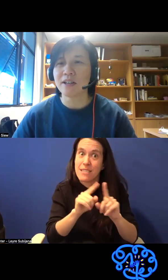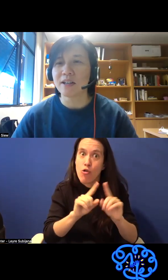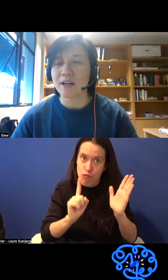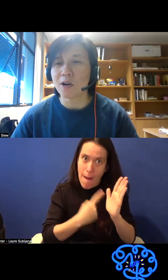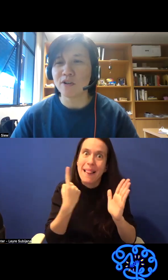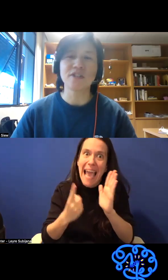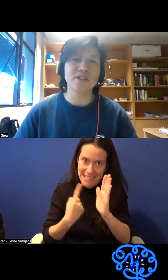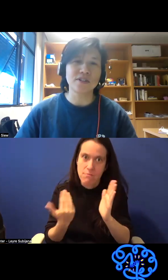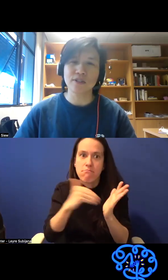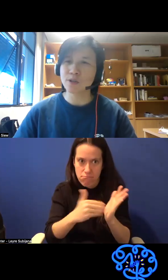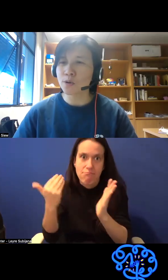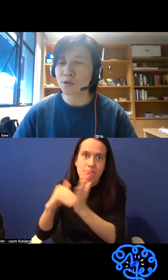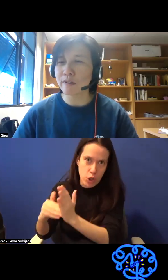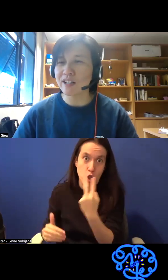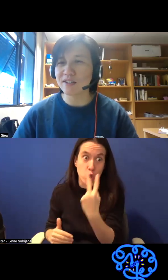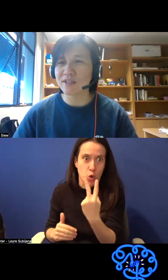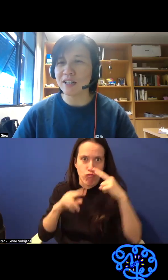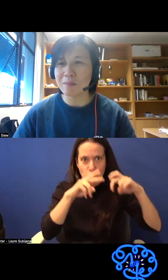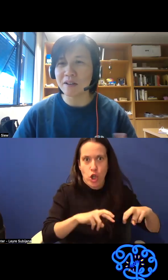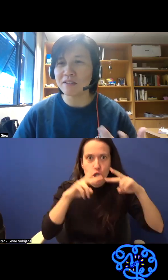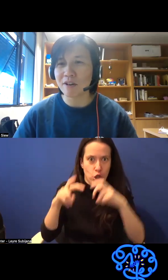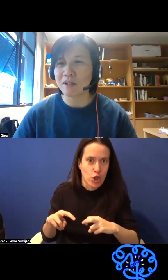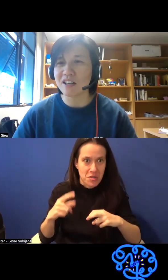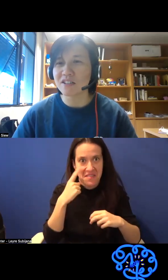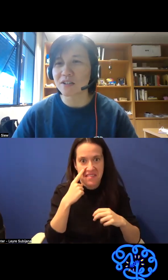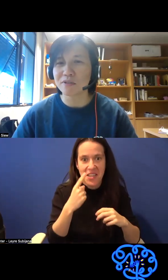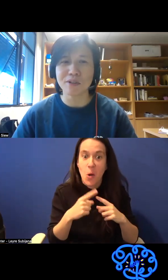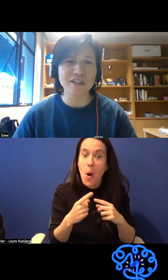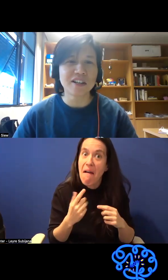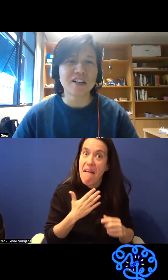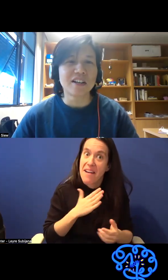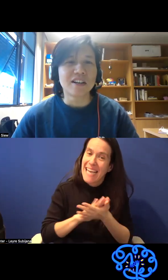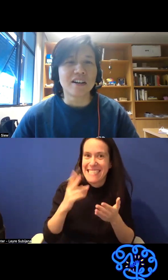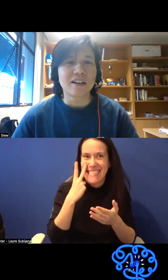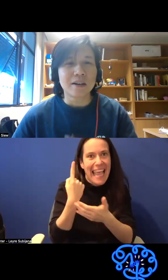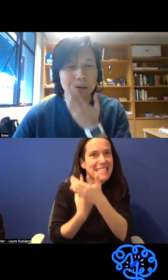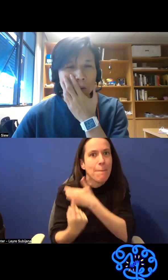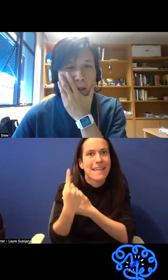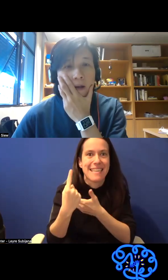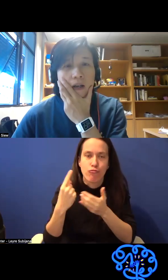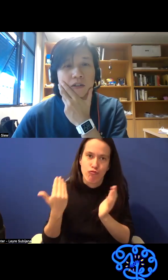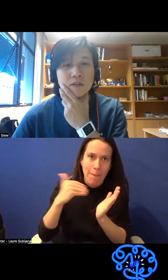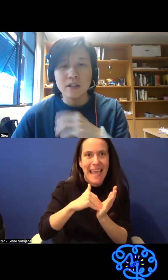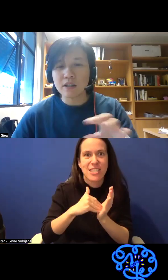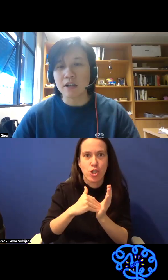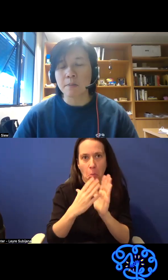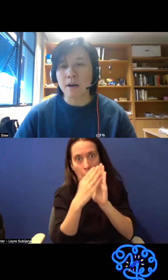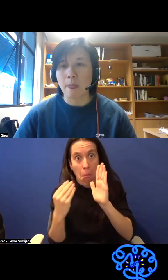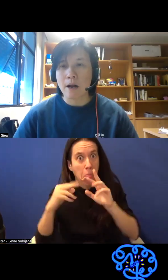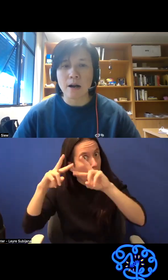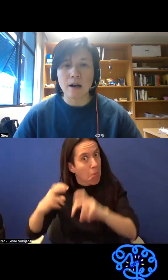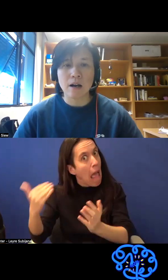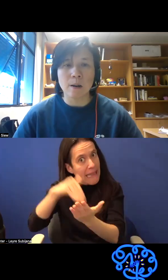other researchers. So it's also very nice to see independent replications of the work. Okay, so in this last